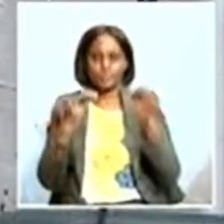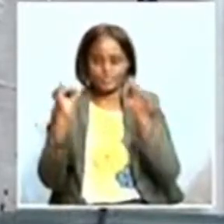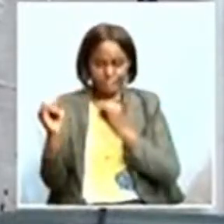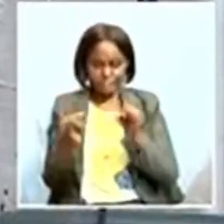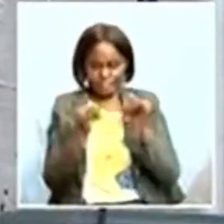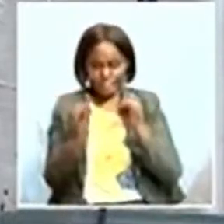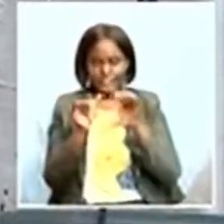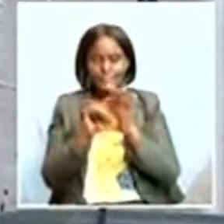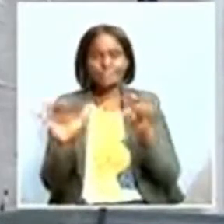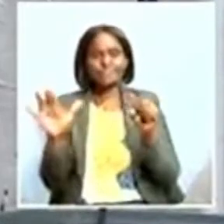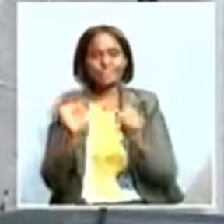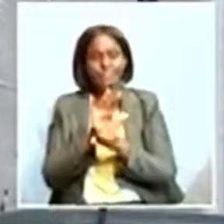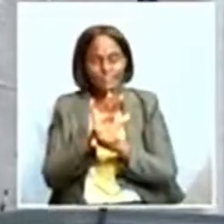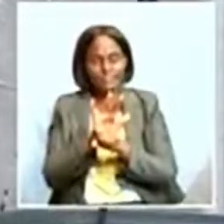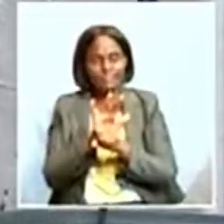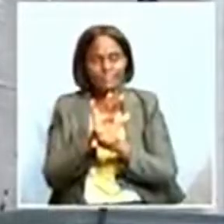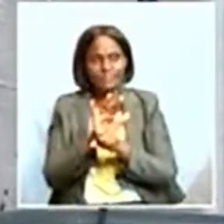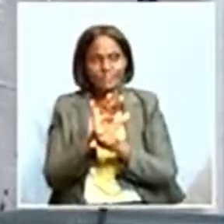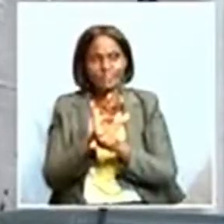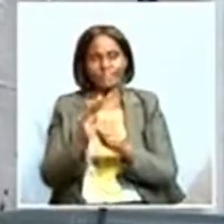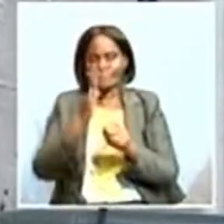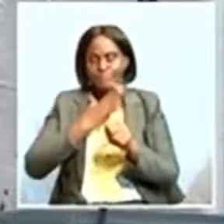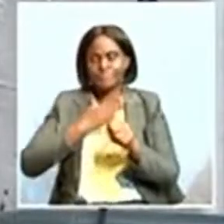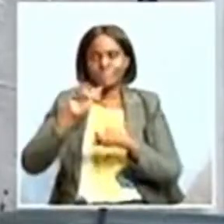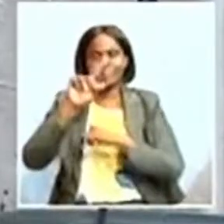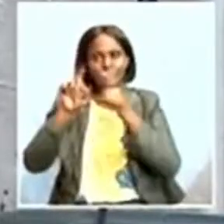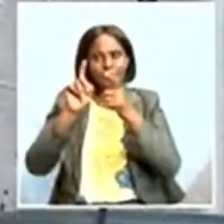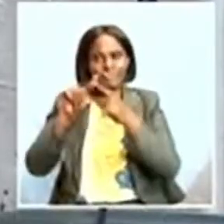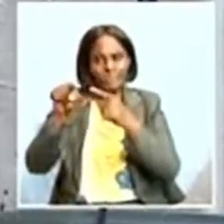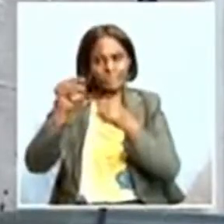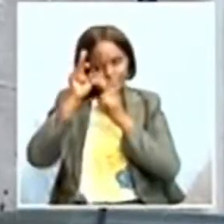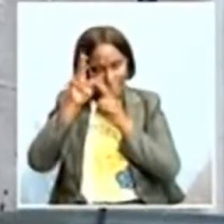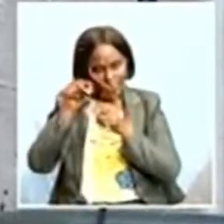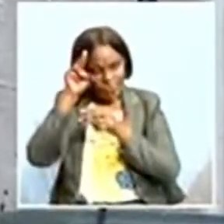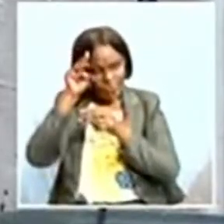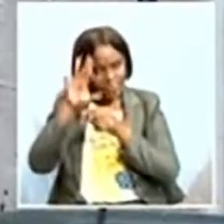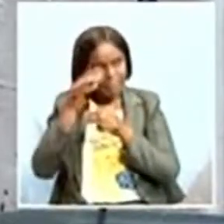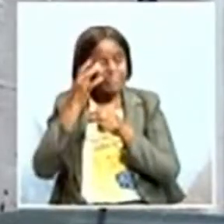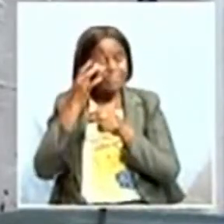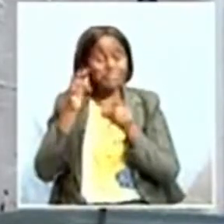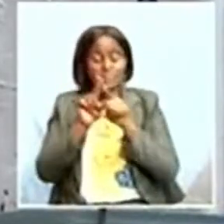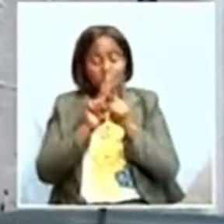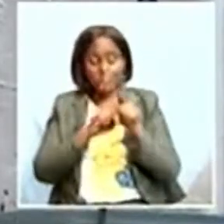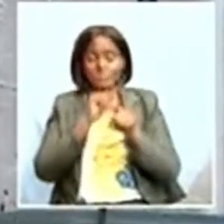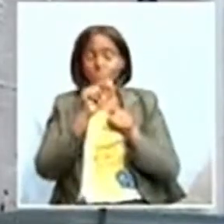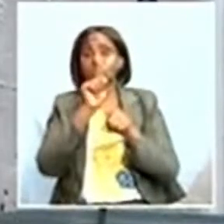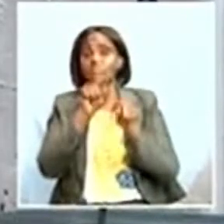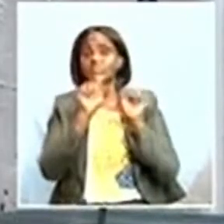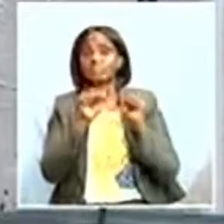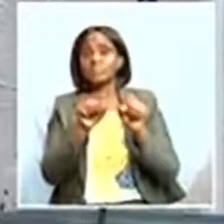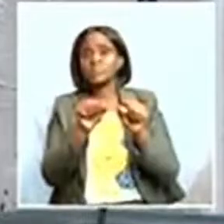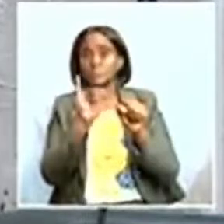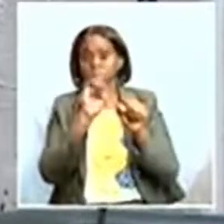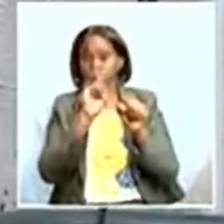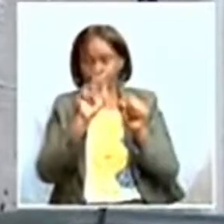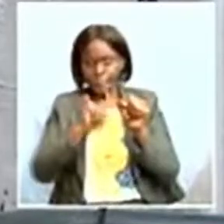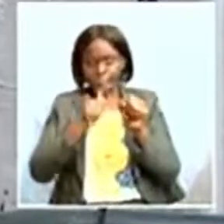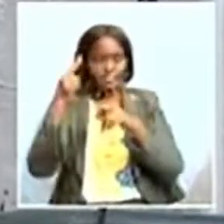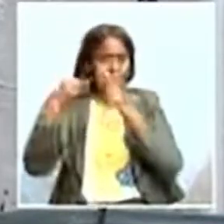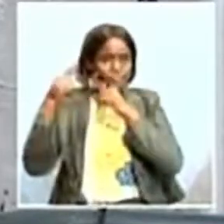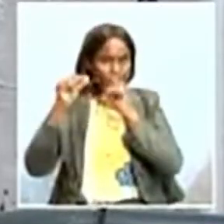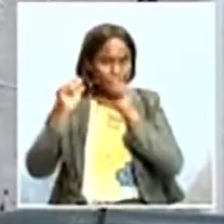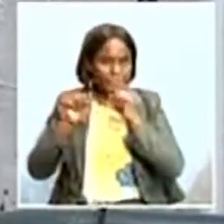implemented it in full. My question to you, Honorable Minister, isn't it possible that you can